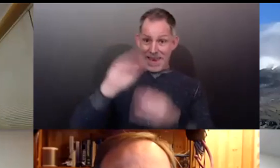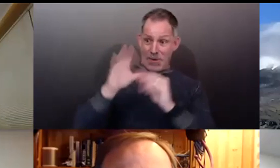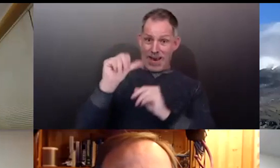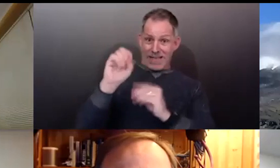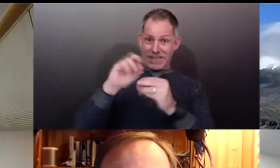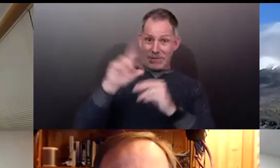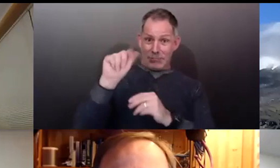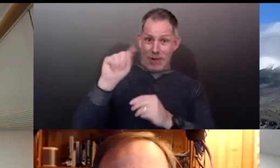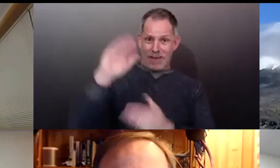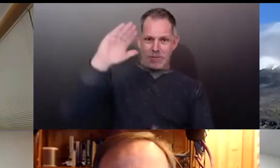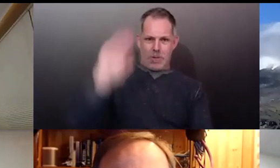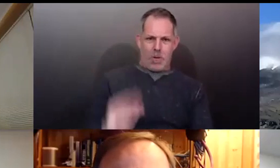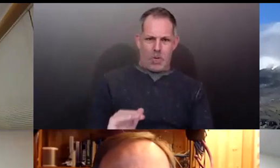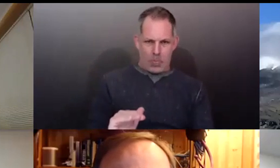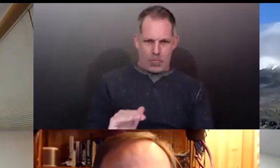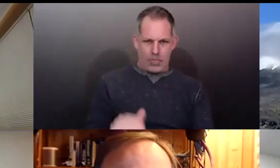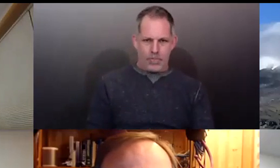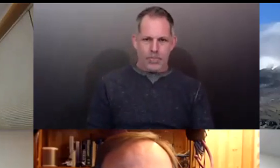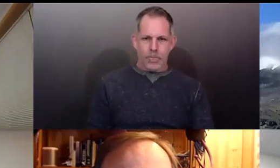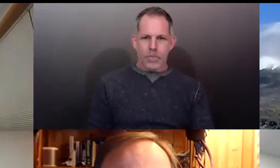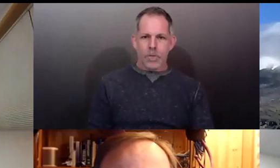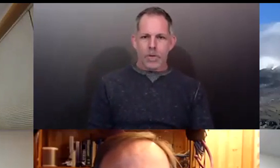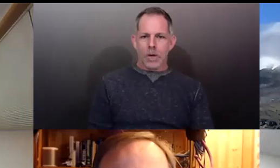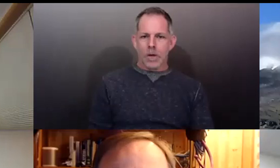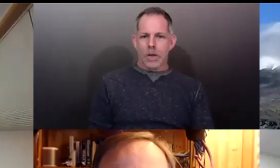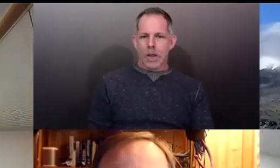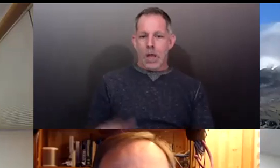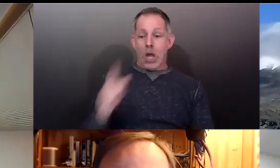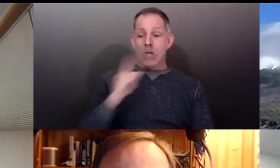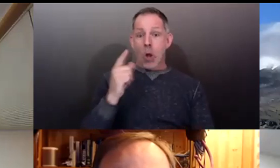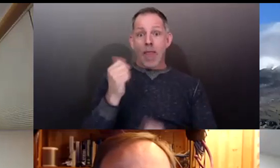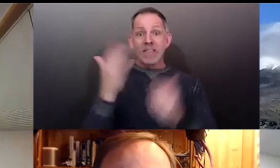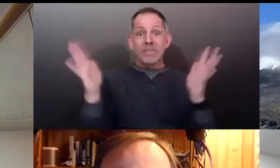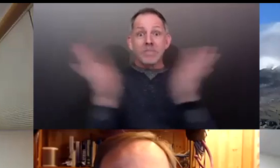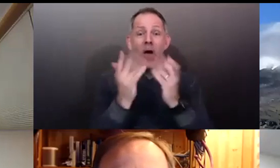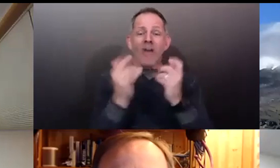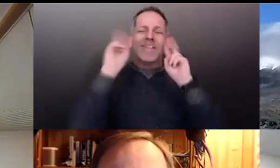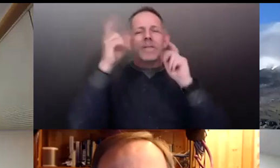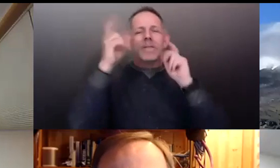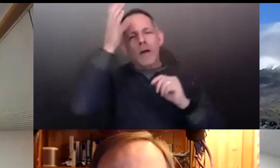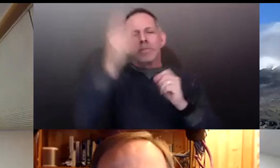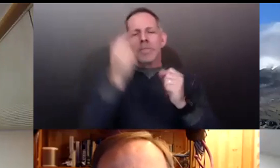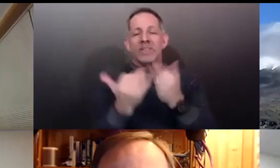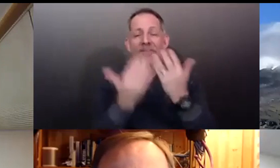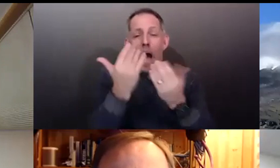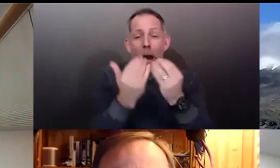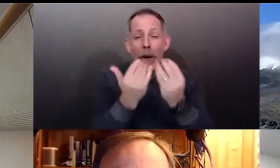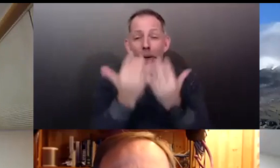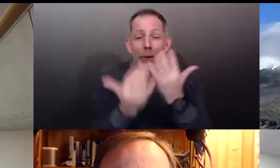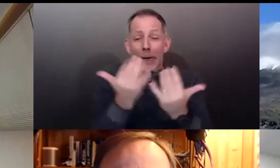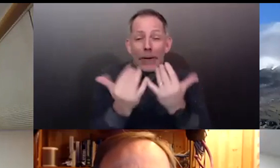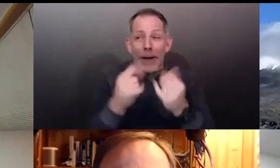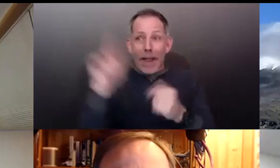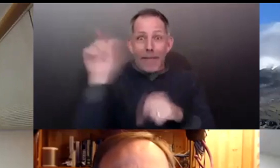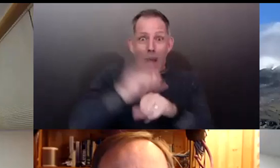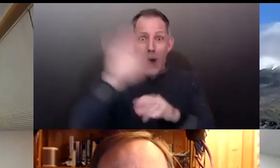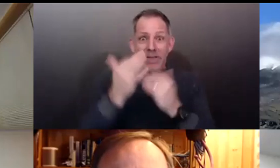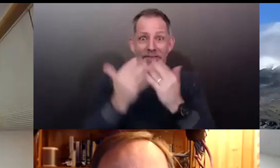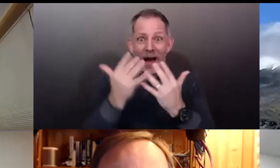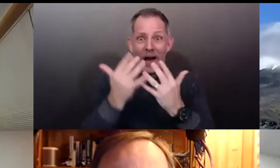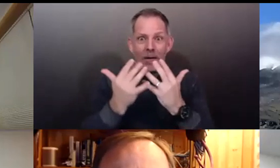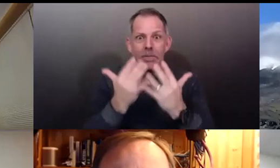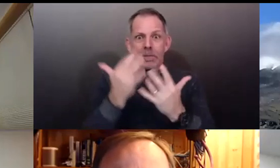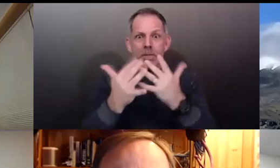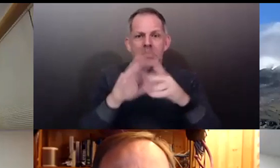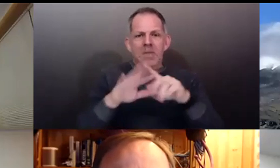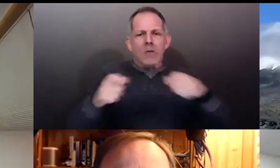small, you can kind of contain it and you can keep it under control. If it gets out of hand, it becomes impossible. And we're seeing that in other parts of the country. So that's why